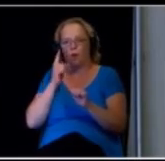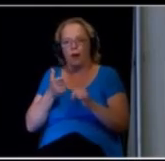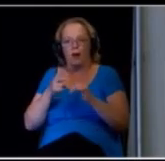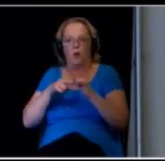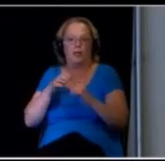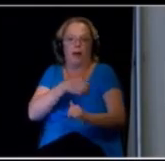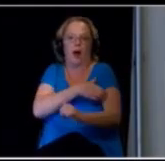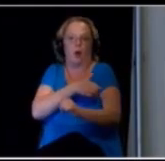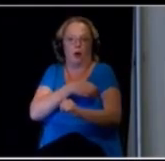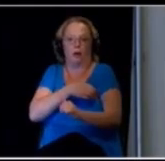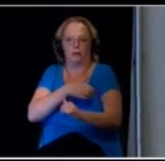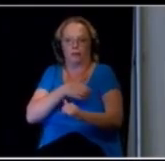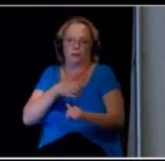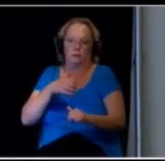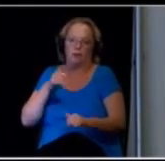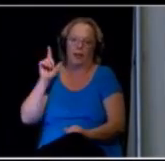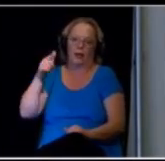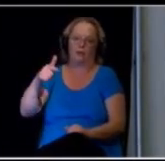So.